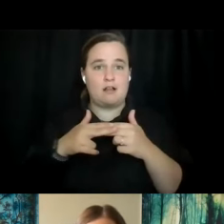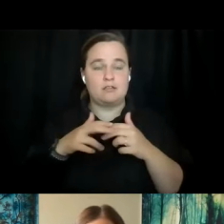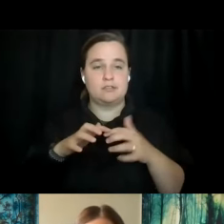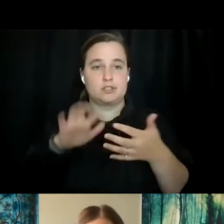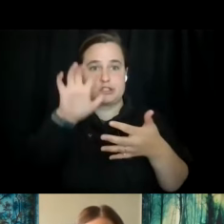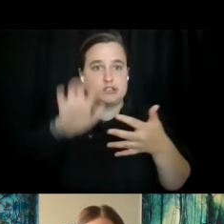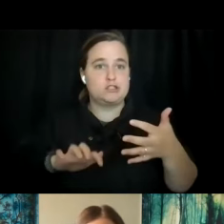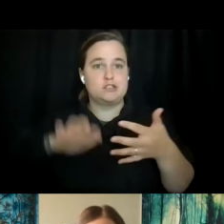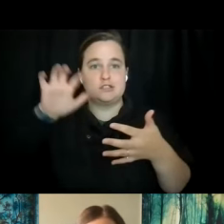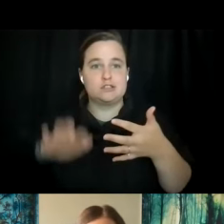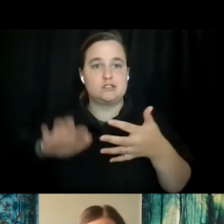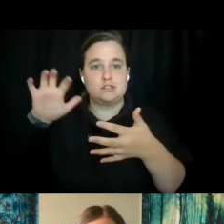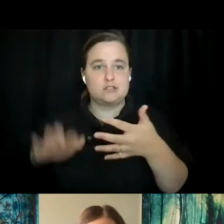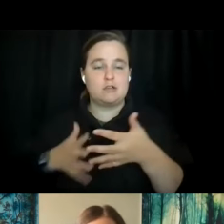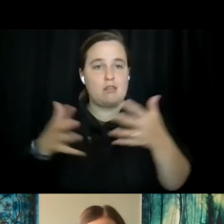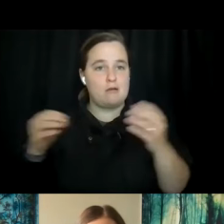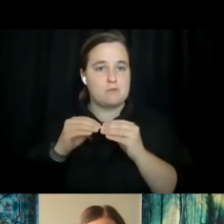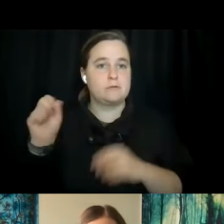lot. Yeah.